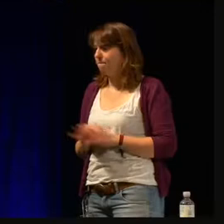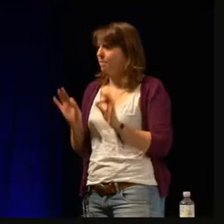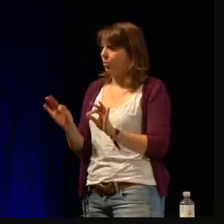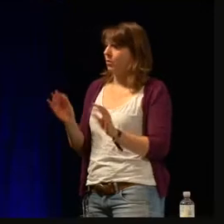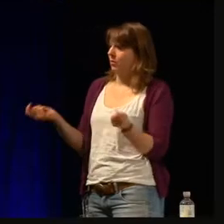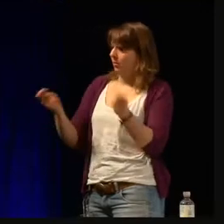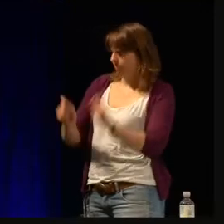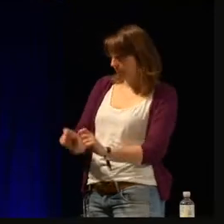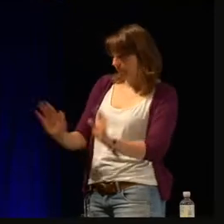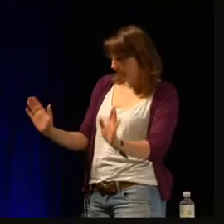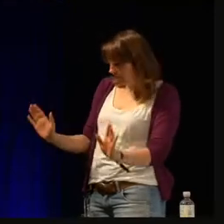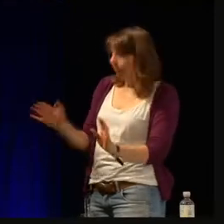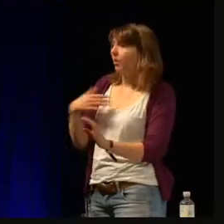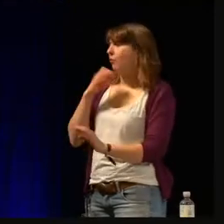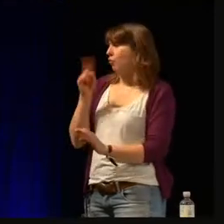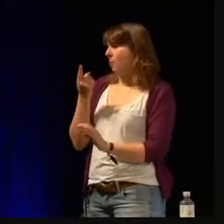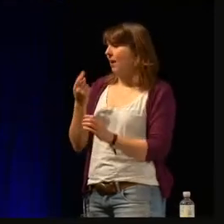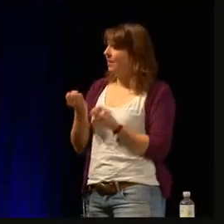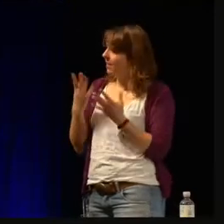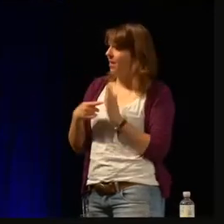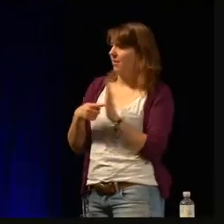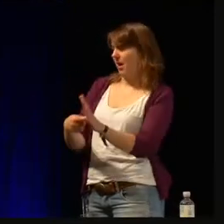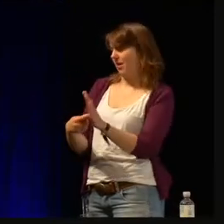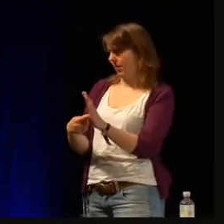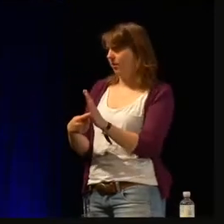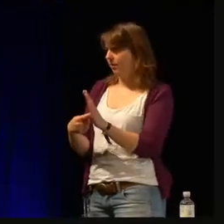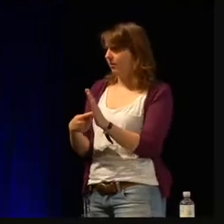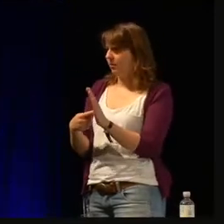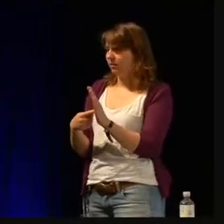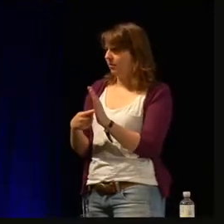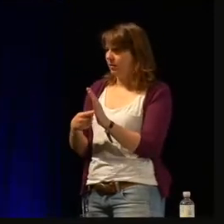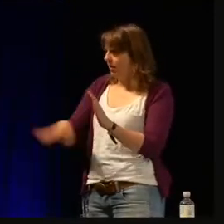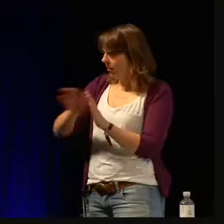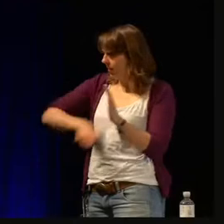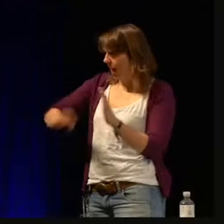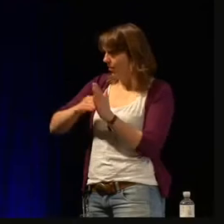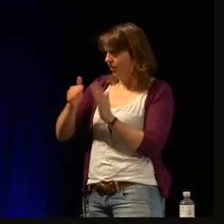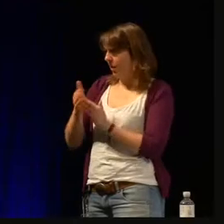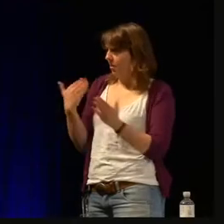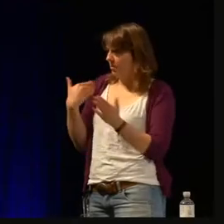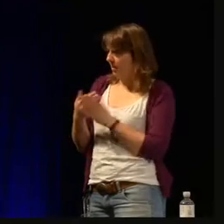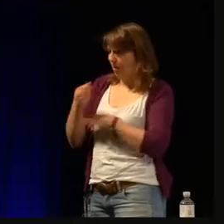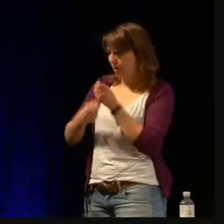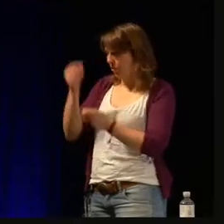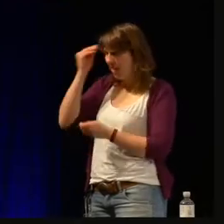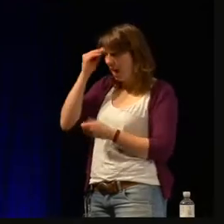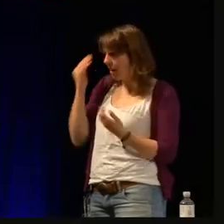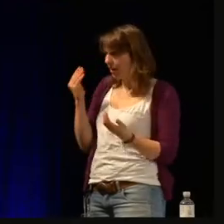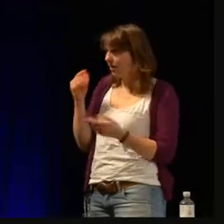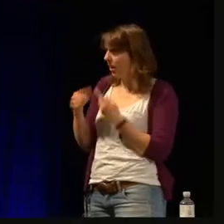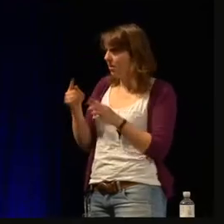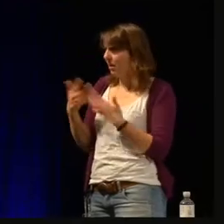presentation. In conclusion, I really want to point out that in all systems of modern machine